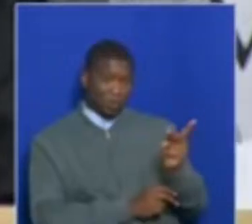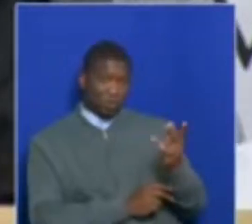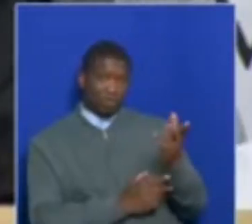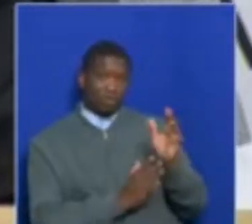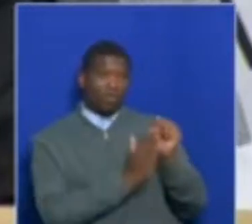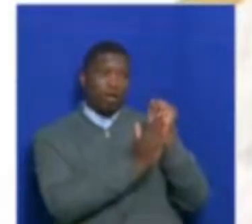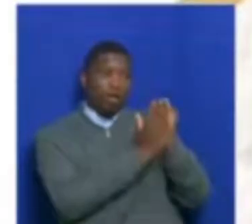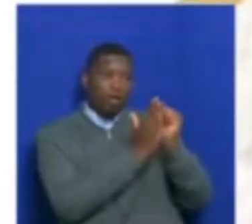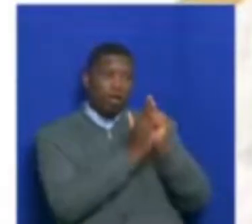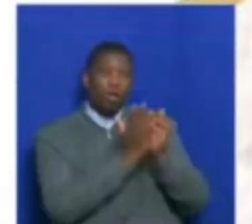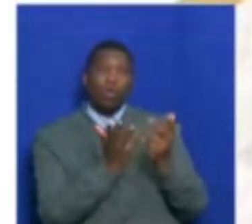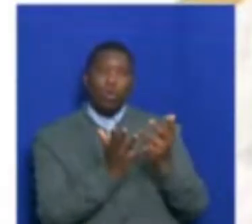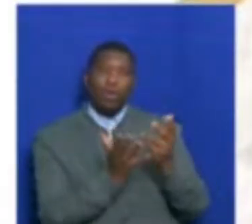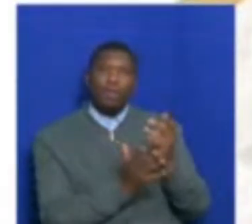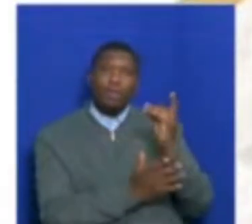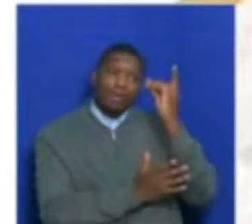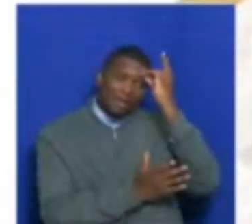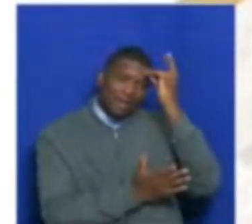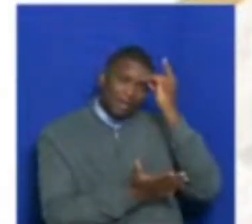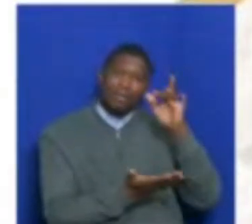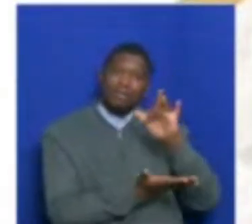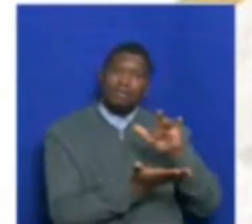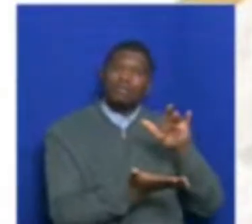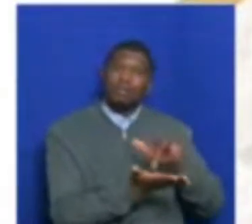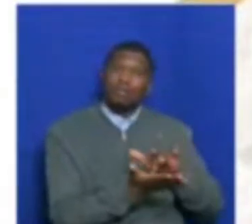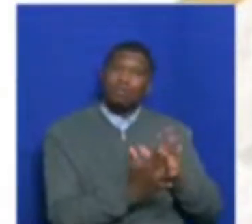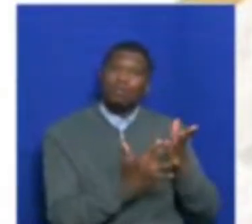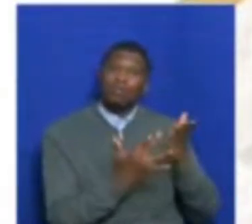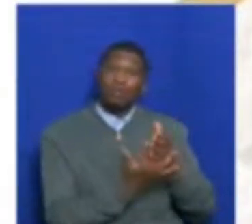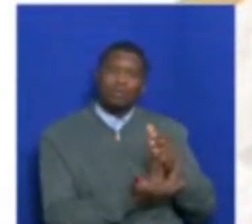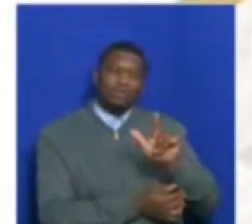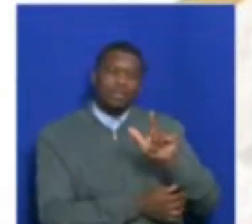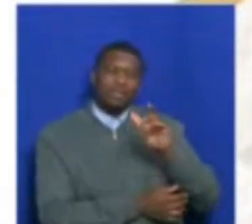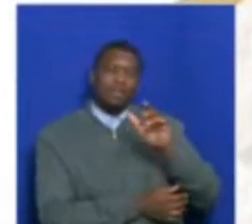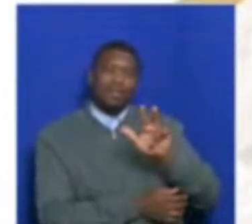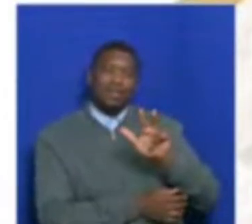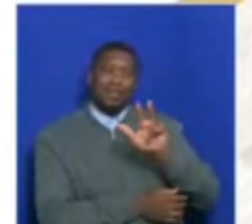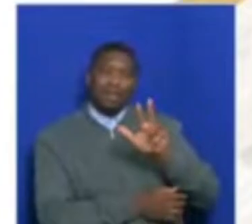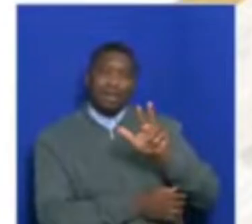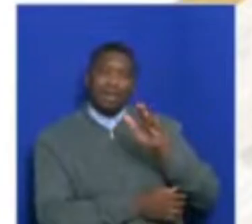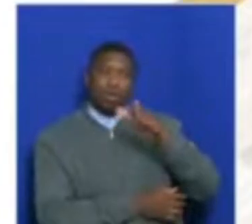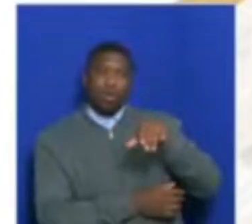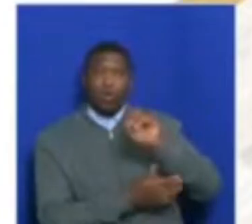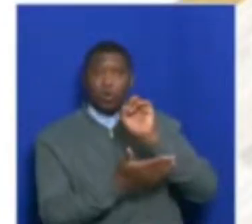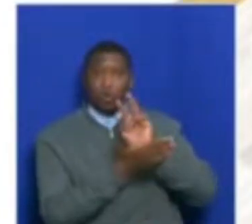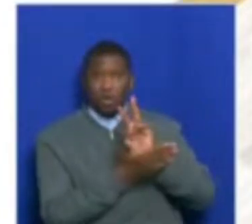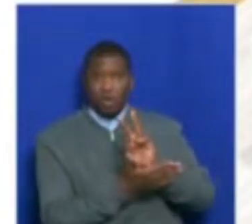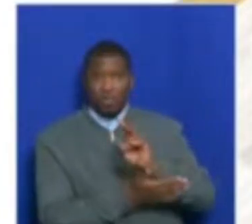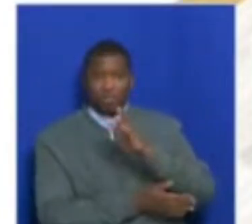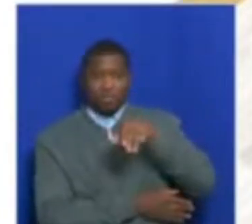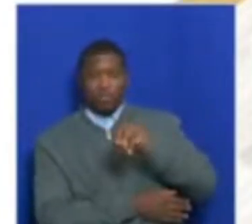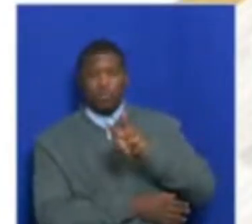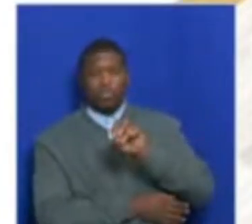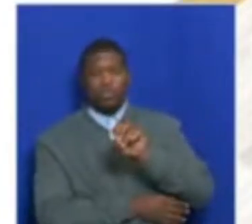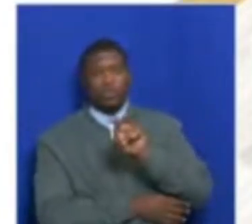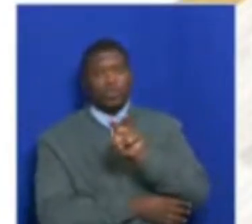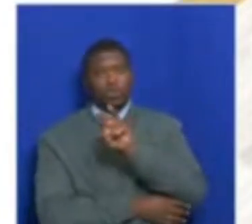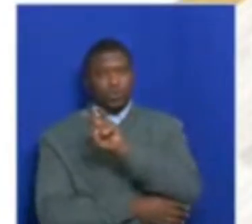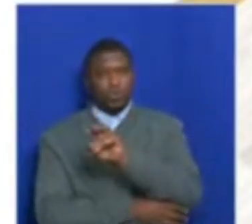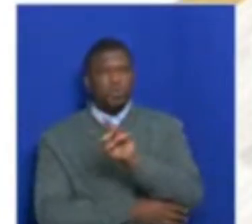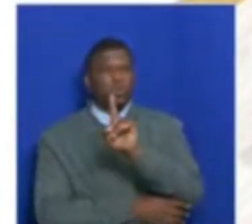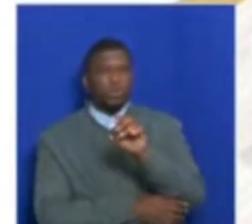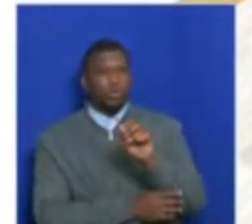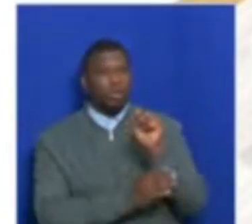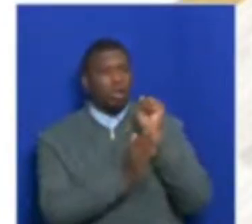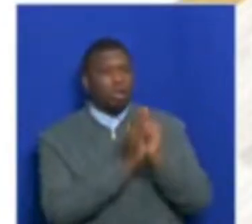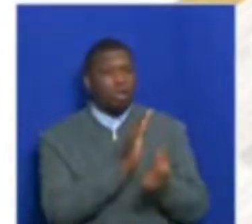CAS 789 of 12/2022. When would that murder have taken place if the CAS number,